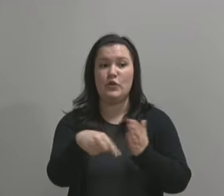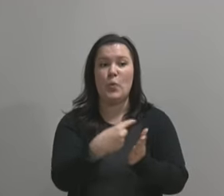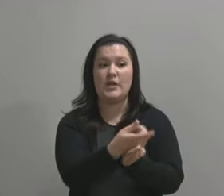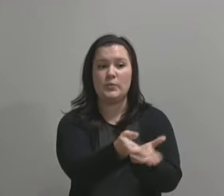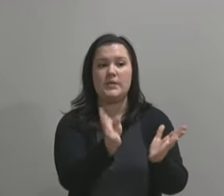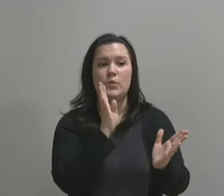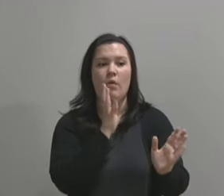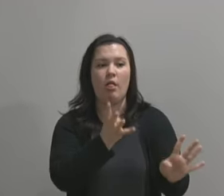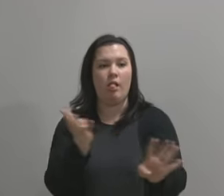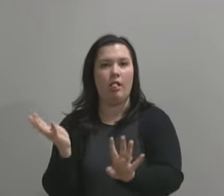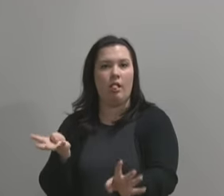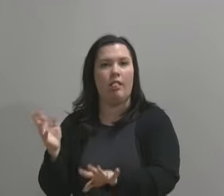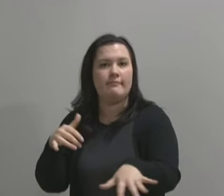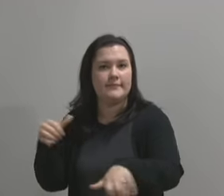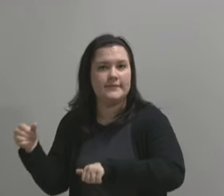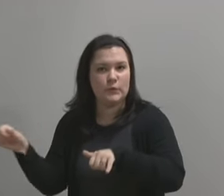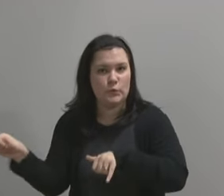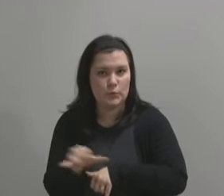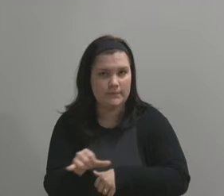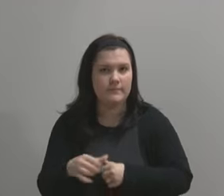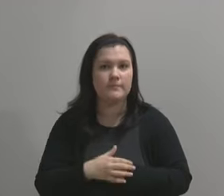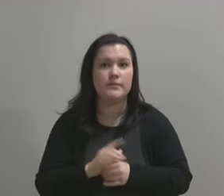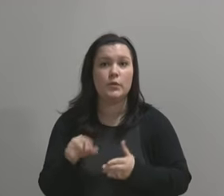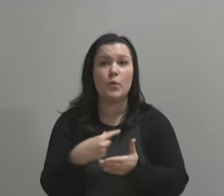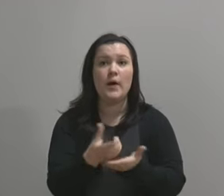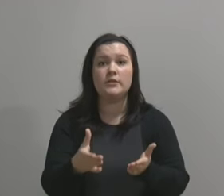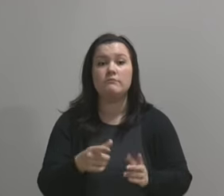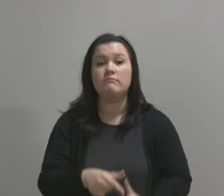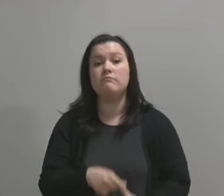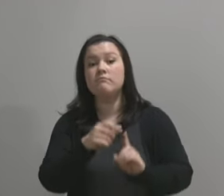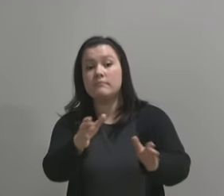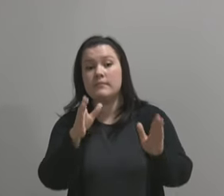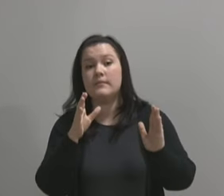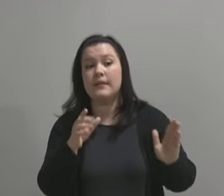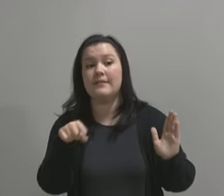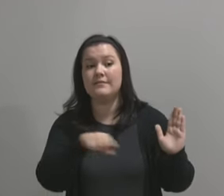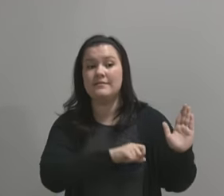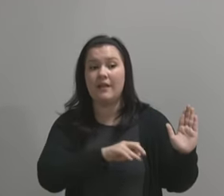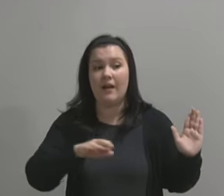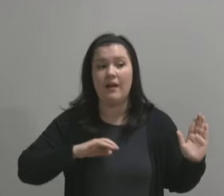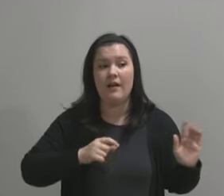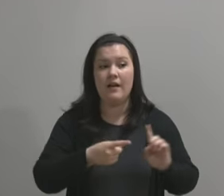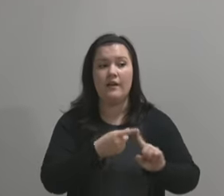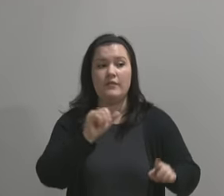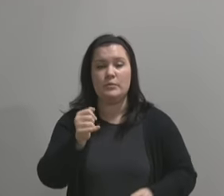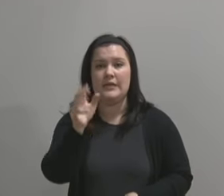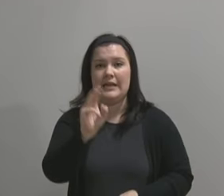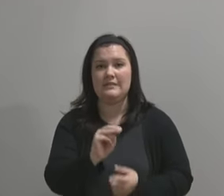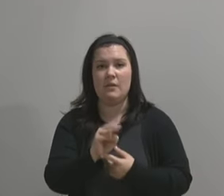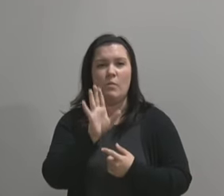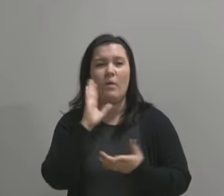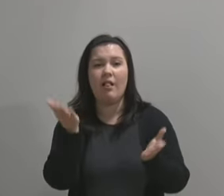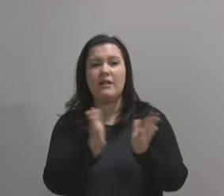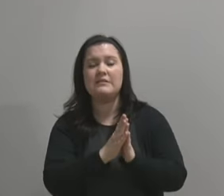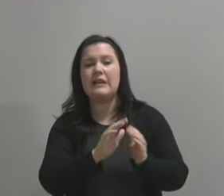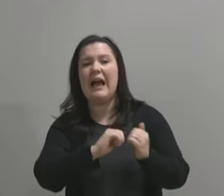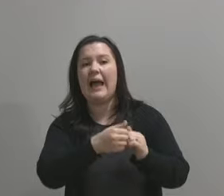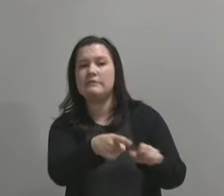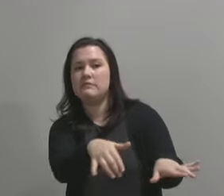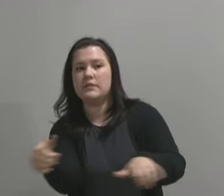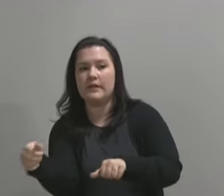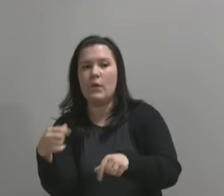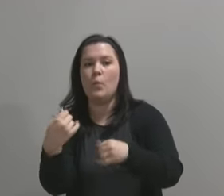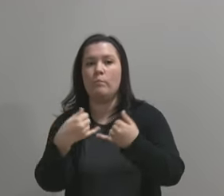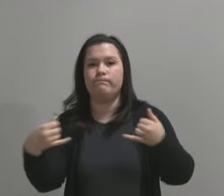will also recess. Graduates, please pay special attention to the staff from the Jindal School as they ask you to recess